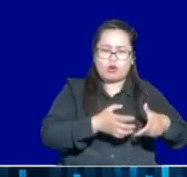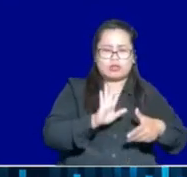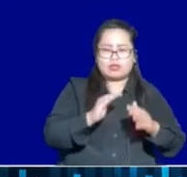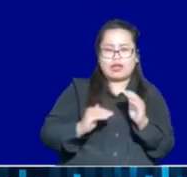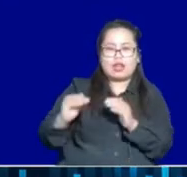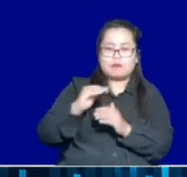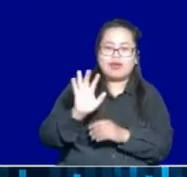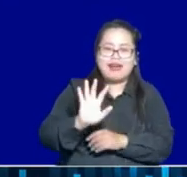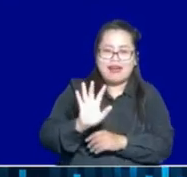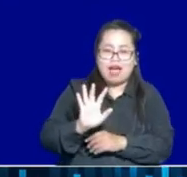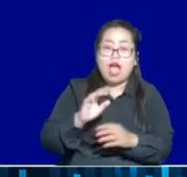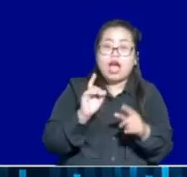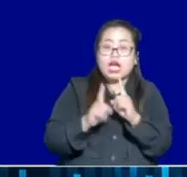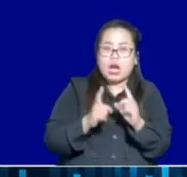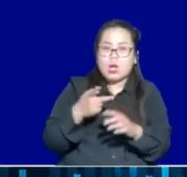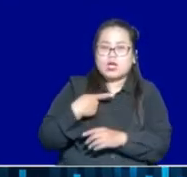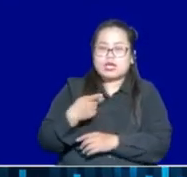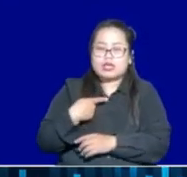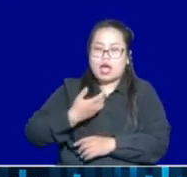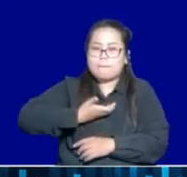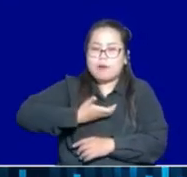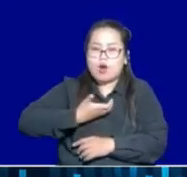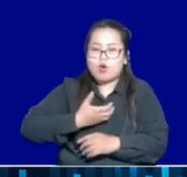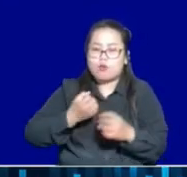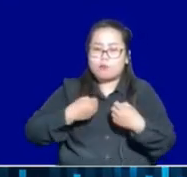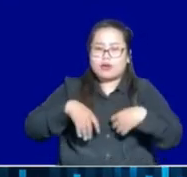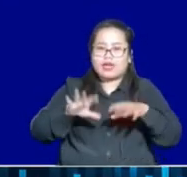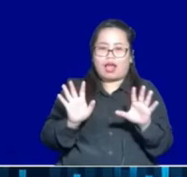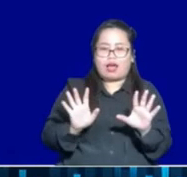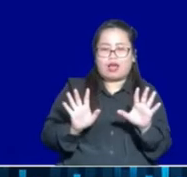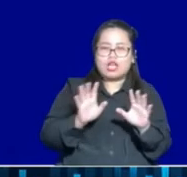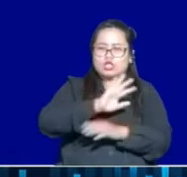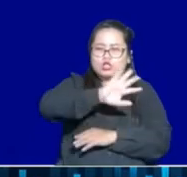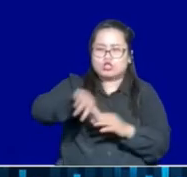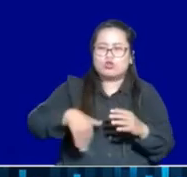tomorrow, only 2% of global emissions would go down.